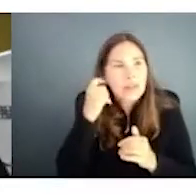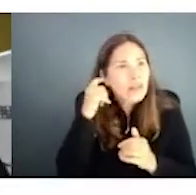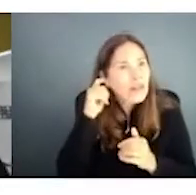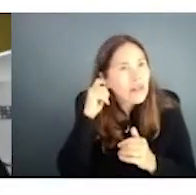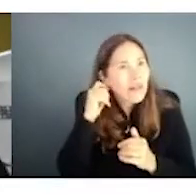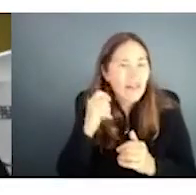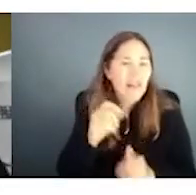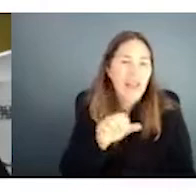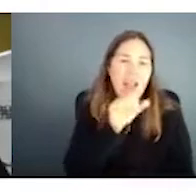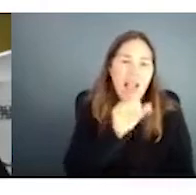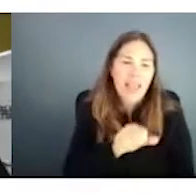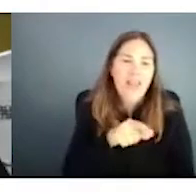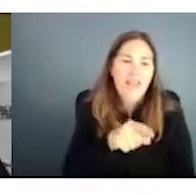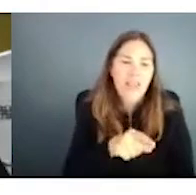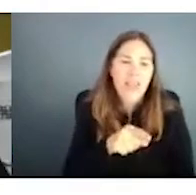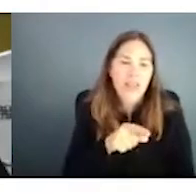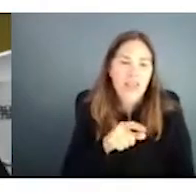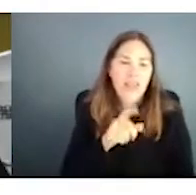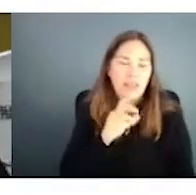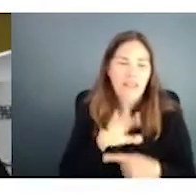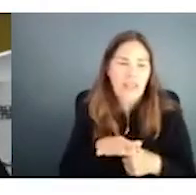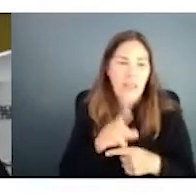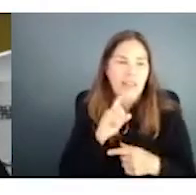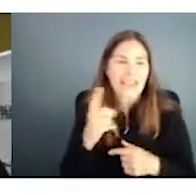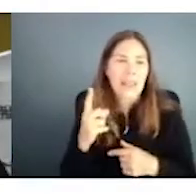Oh, love the film Noir.